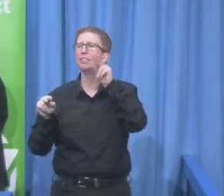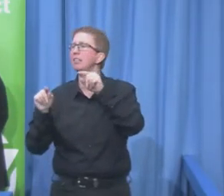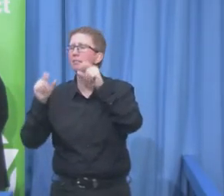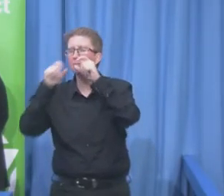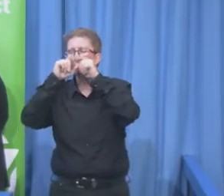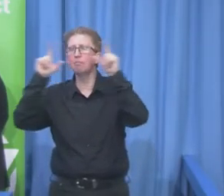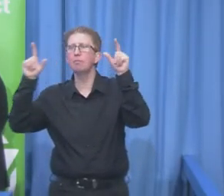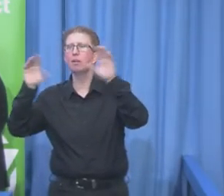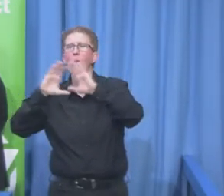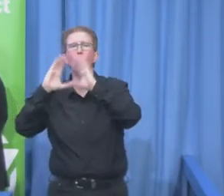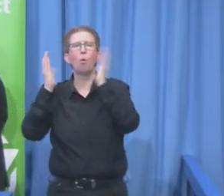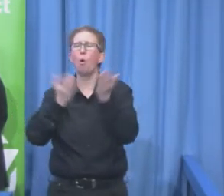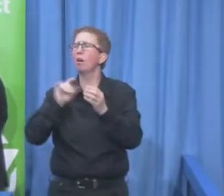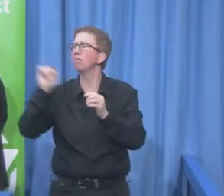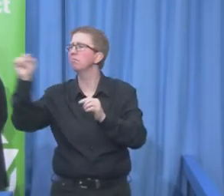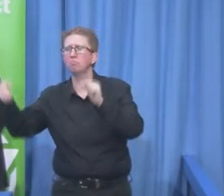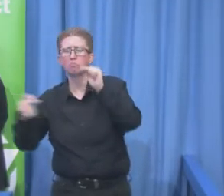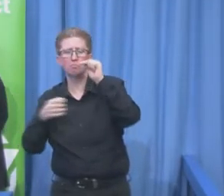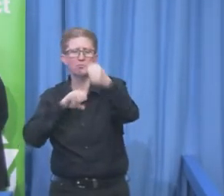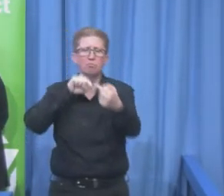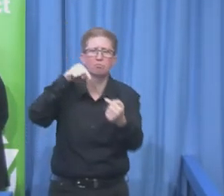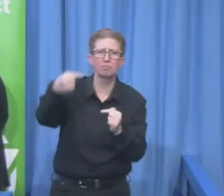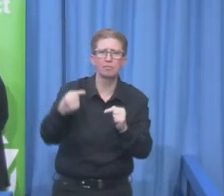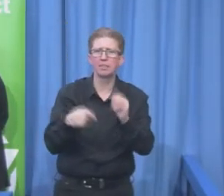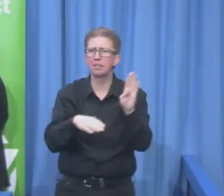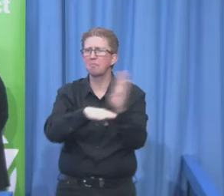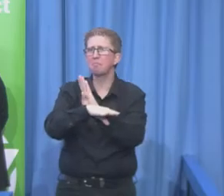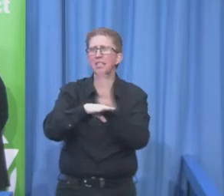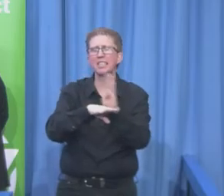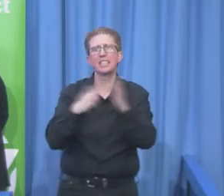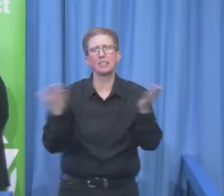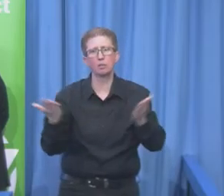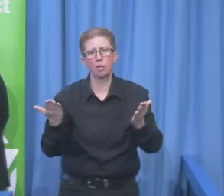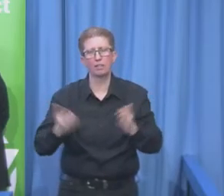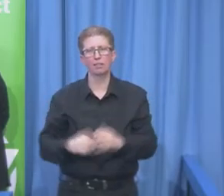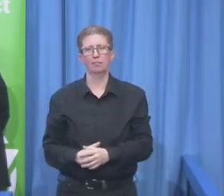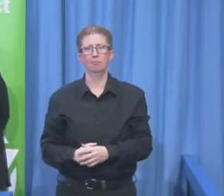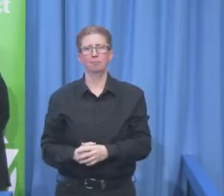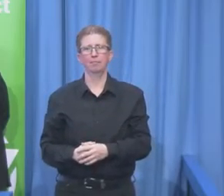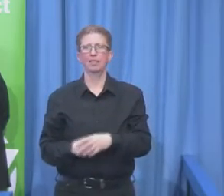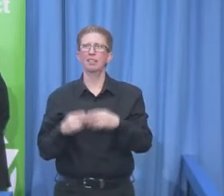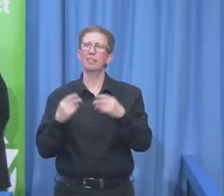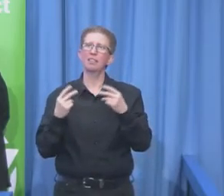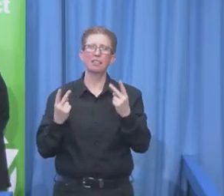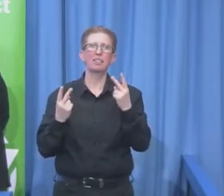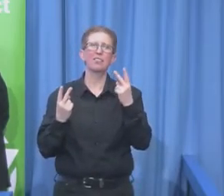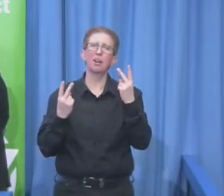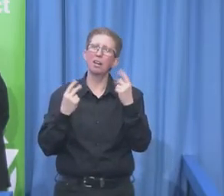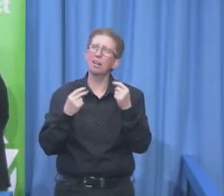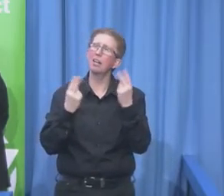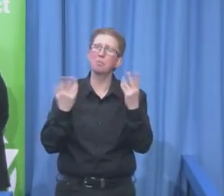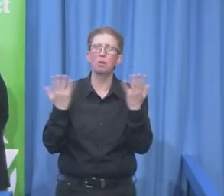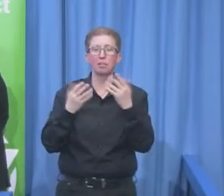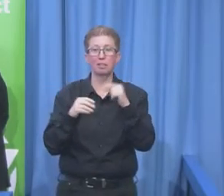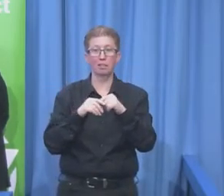attitude. So the business mindset is very important, and we lacked that in the first years. That's two. And then number